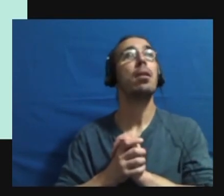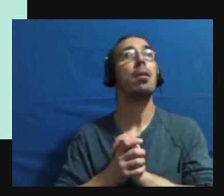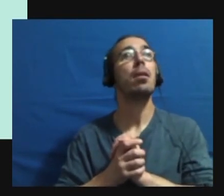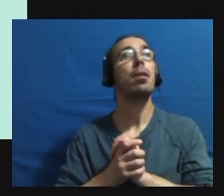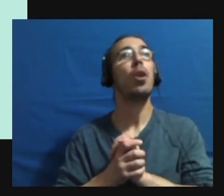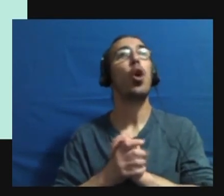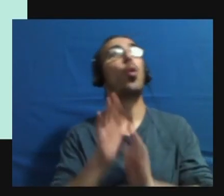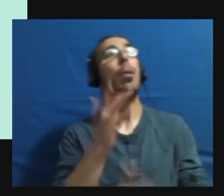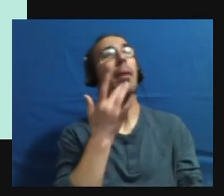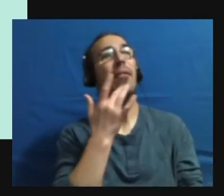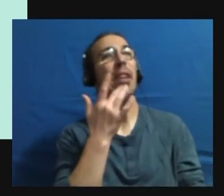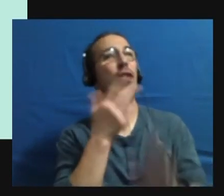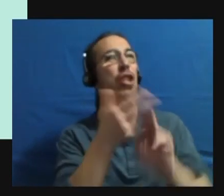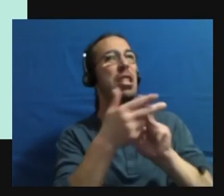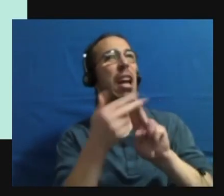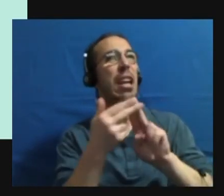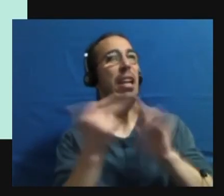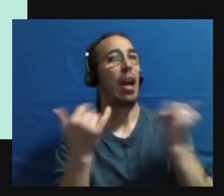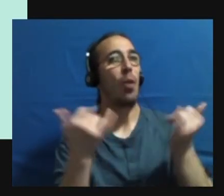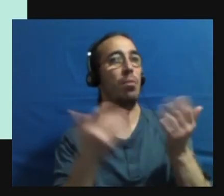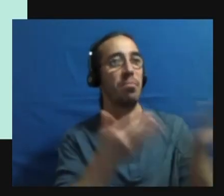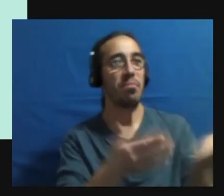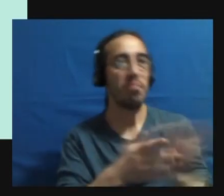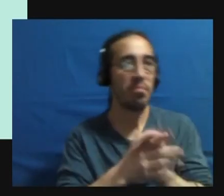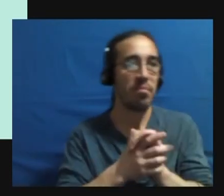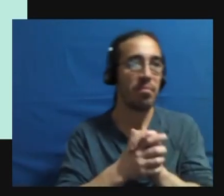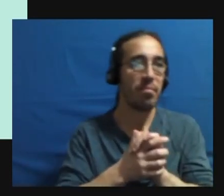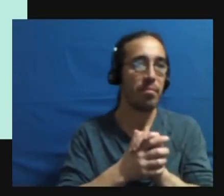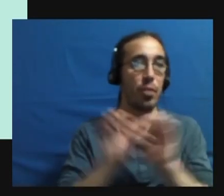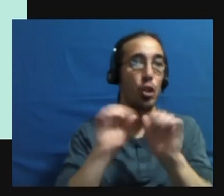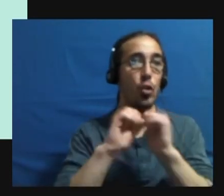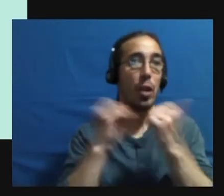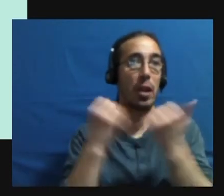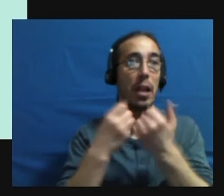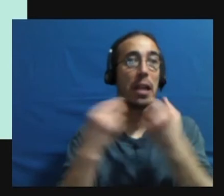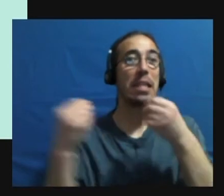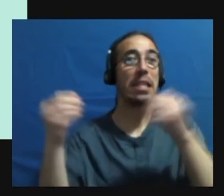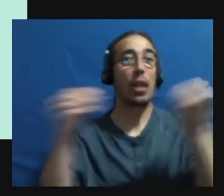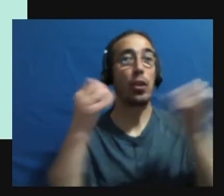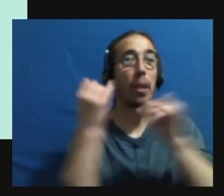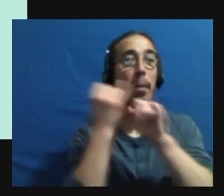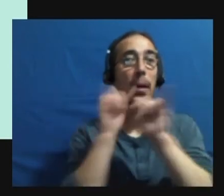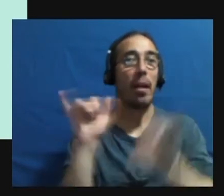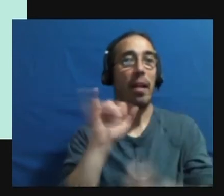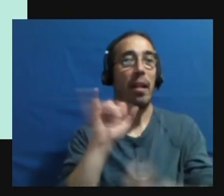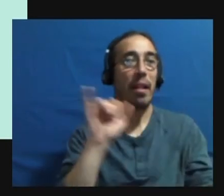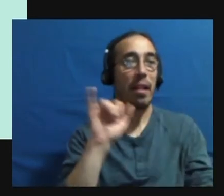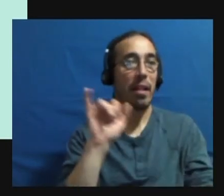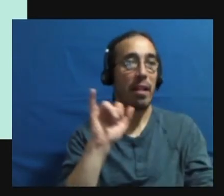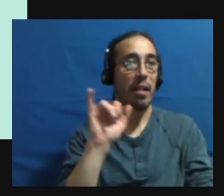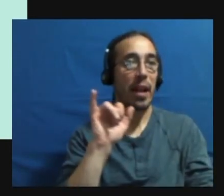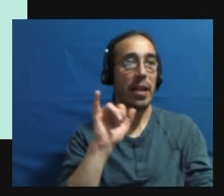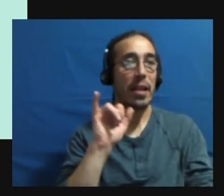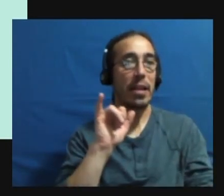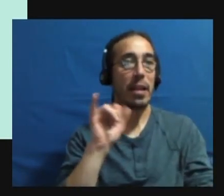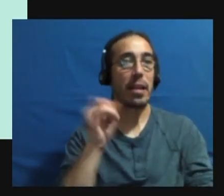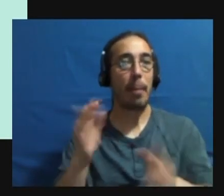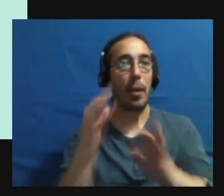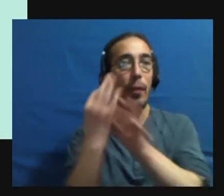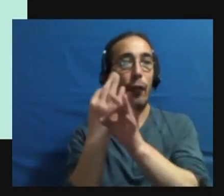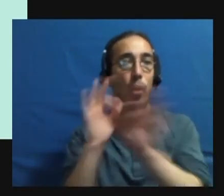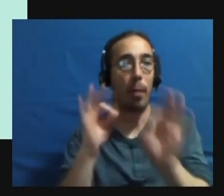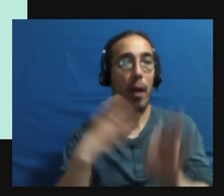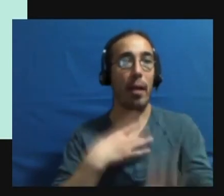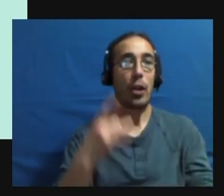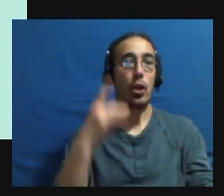favorite slides. We got to get this one. Society sells independence like it's some type of path to freedom. I like to say that freedom is the ability